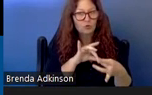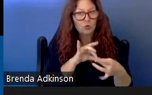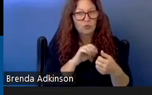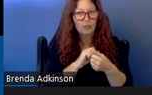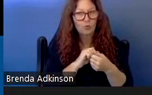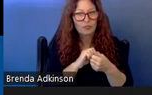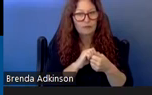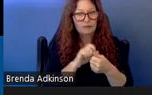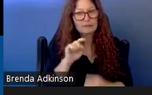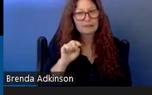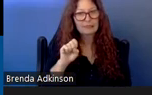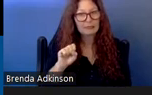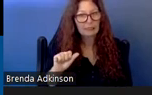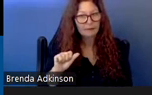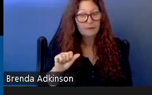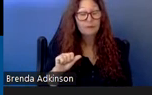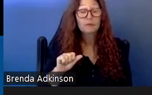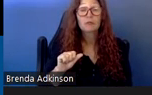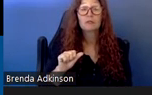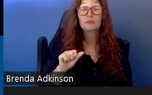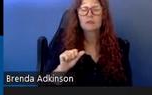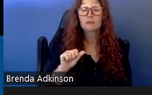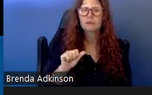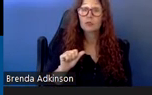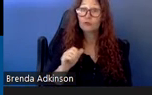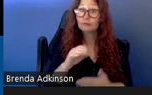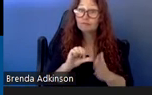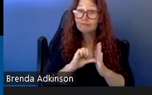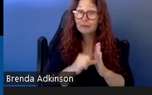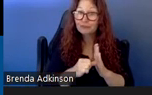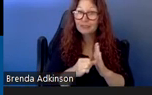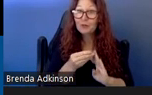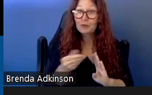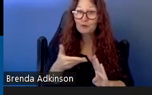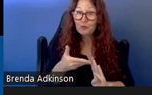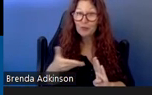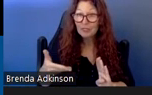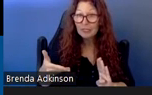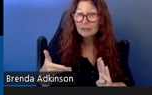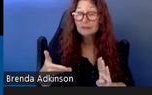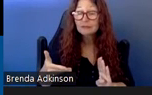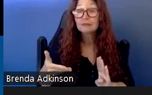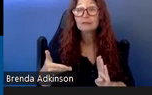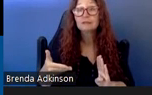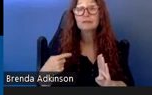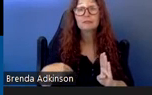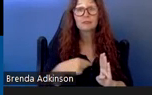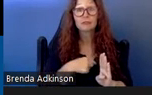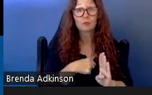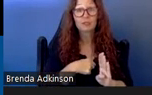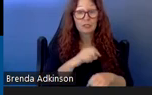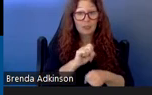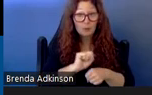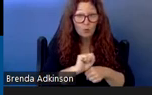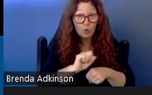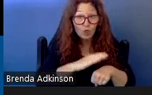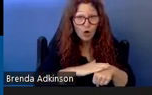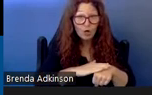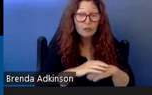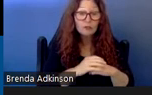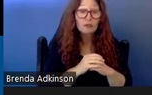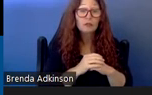So quick highlight of a couple of things that we have in the works in